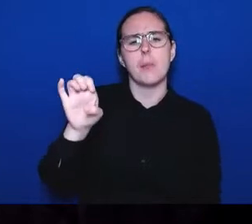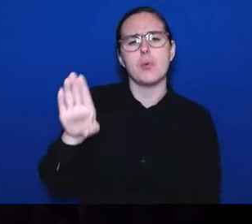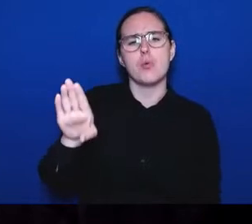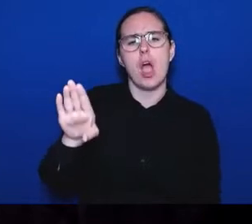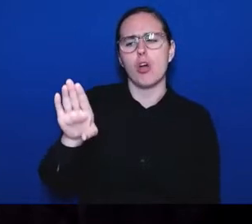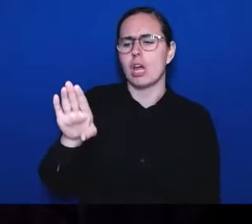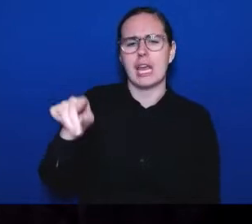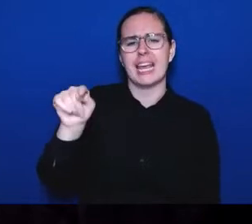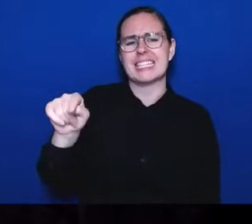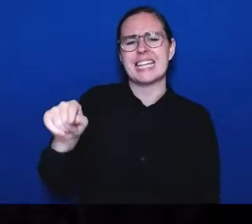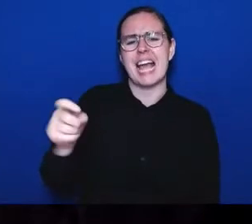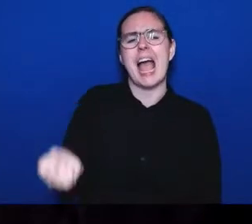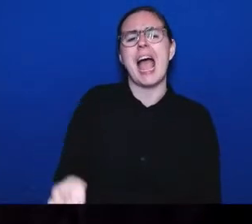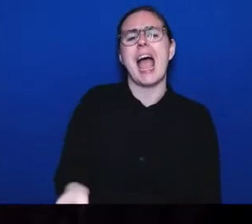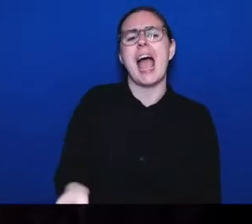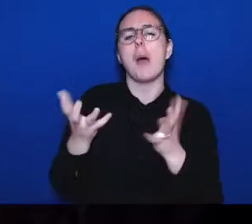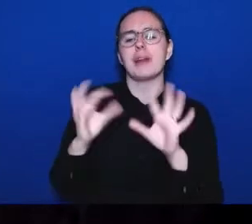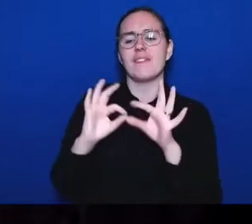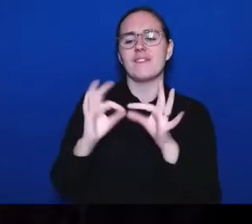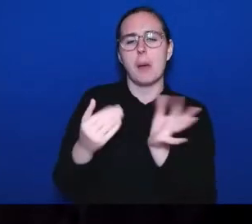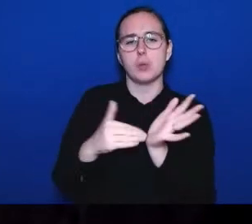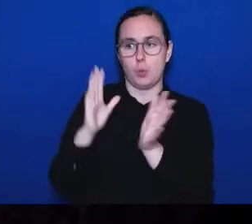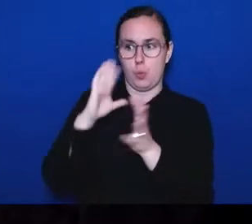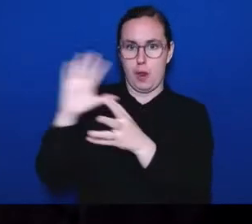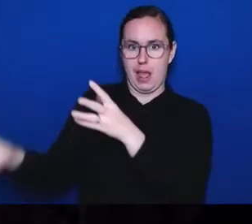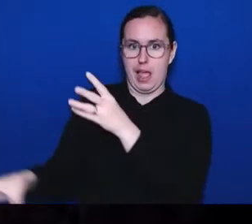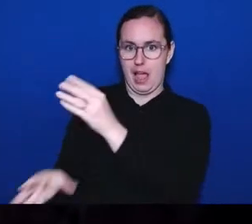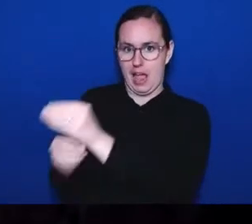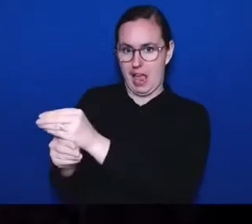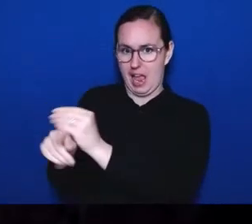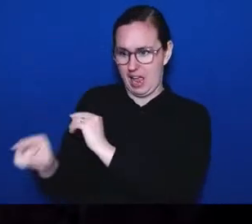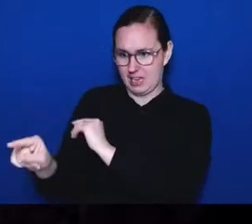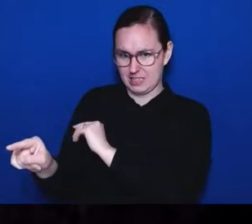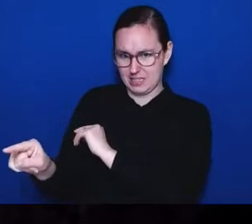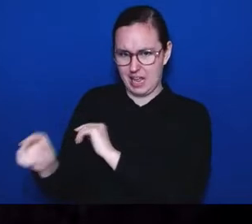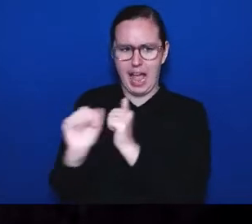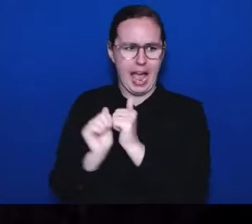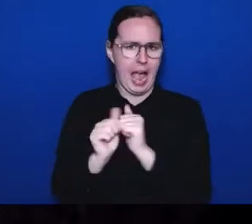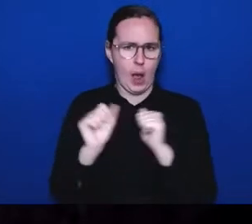to see, and then how patients will actually get access to them? So